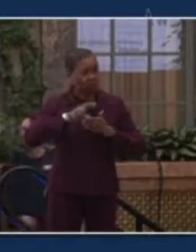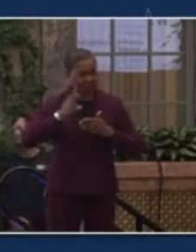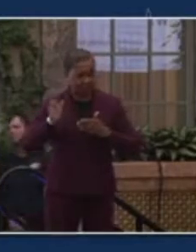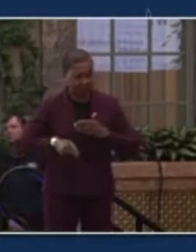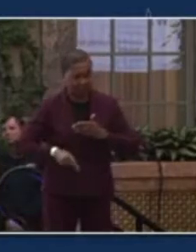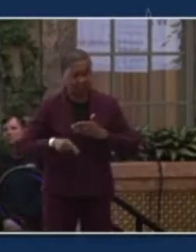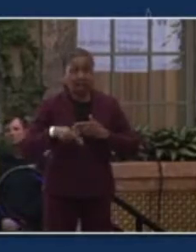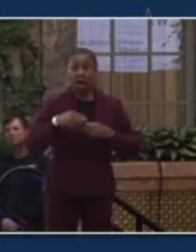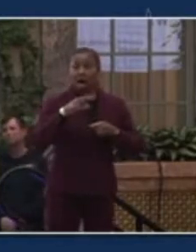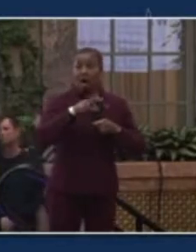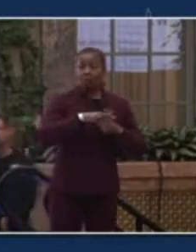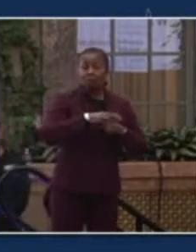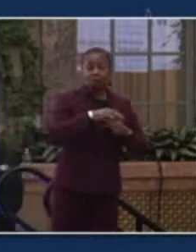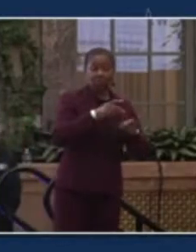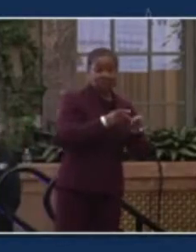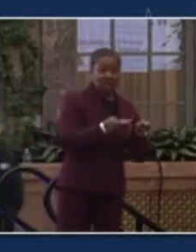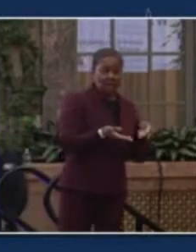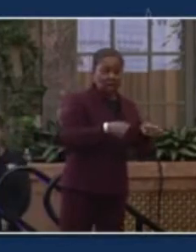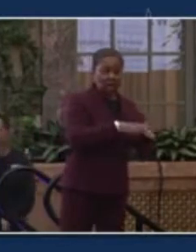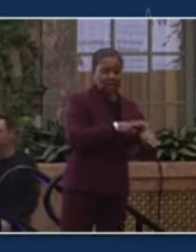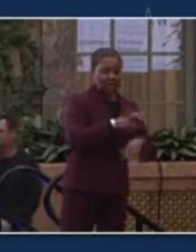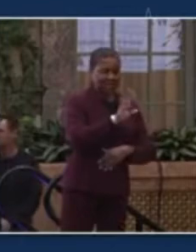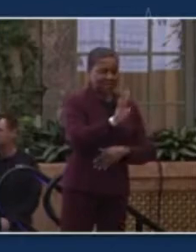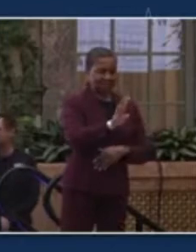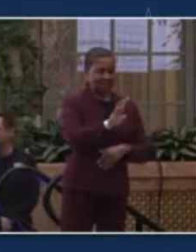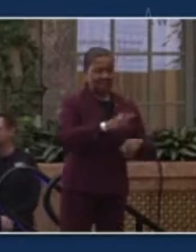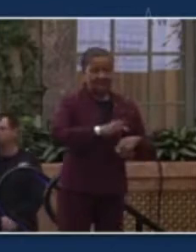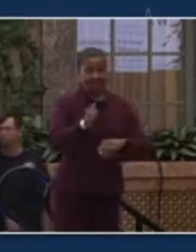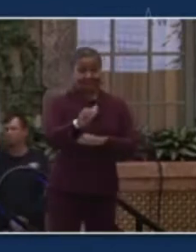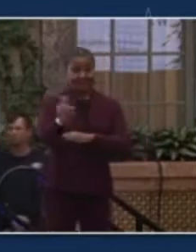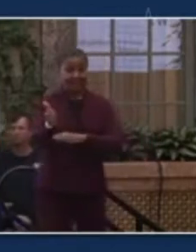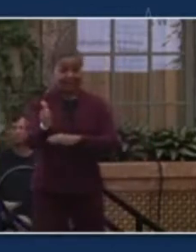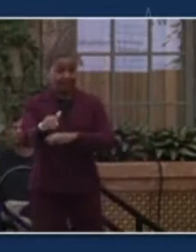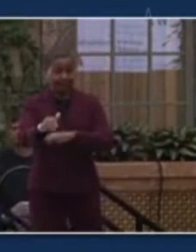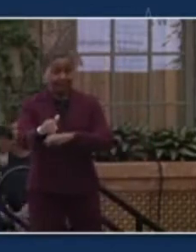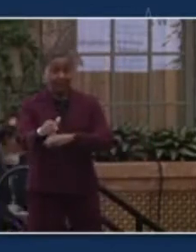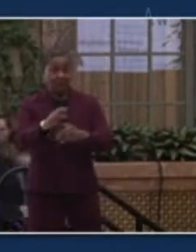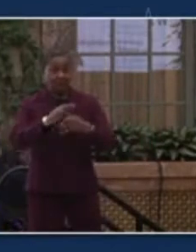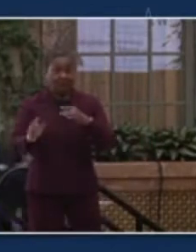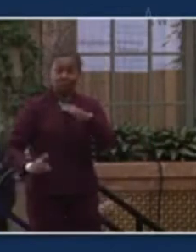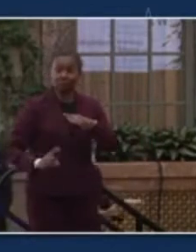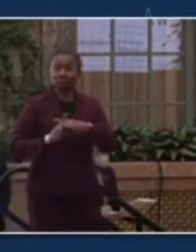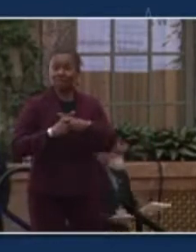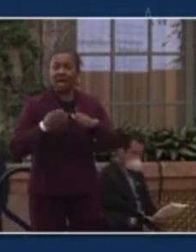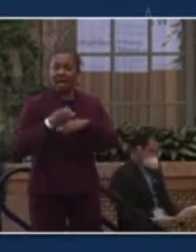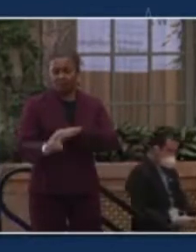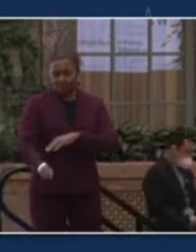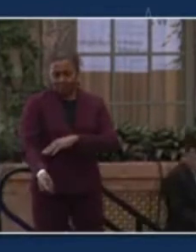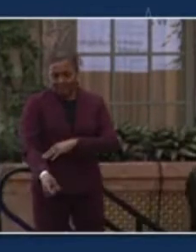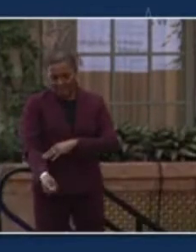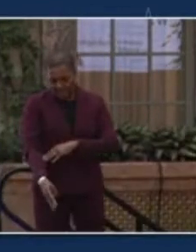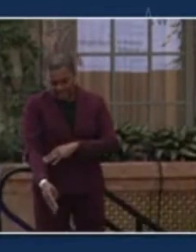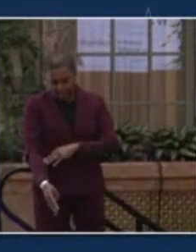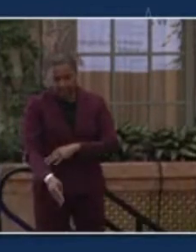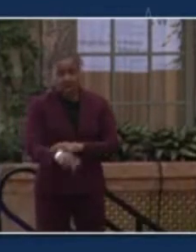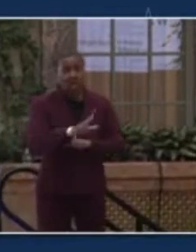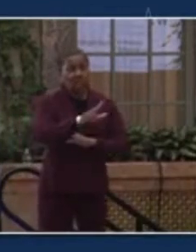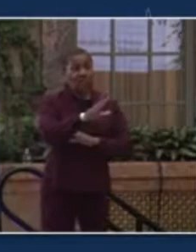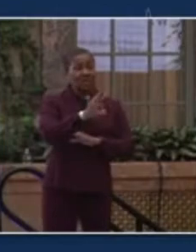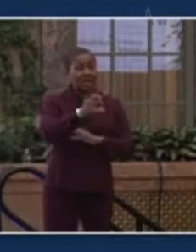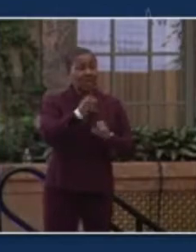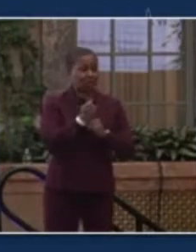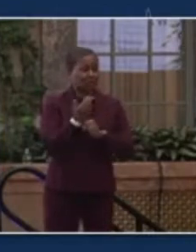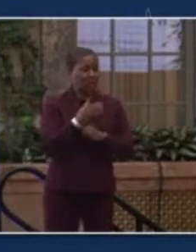The polls had closed at 7. At 10 o'clock, the results came in after midnight. 39 years